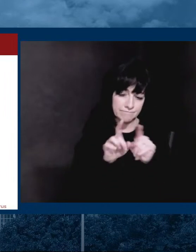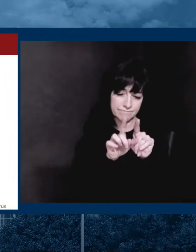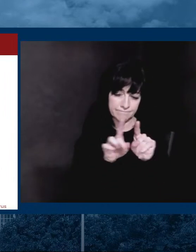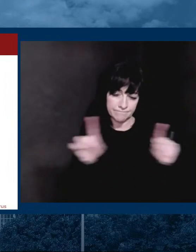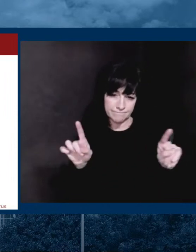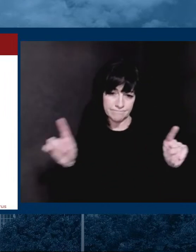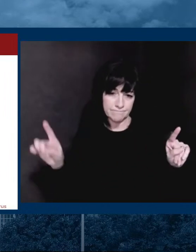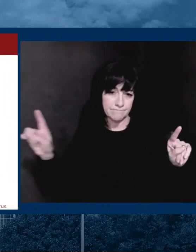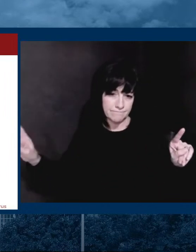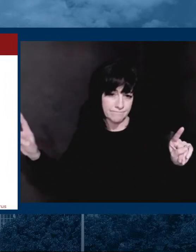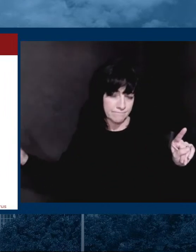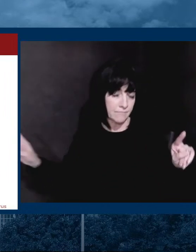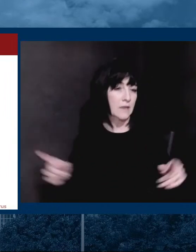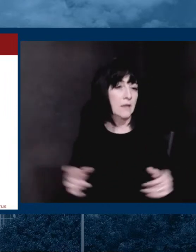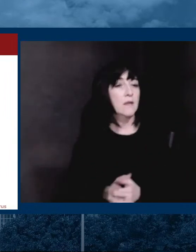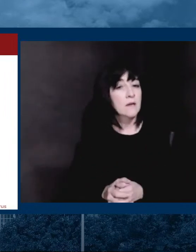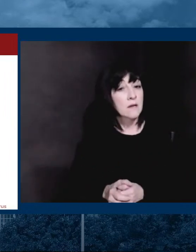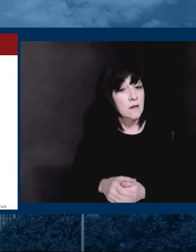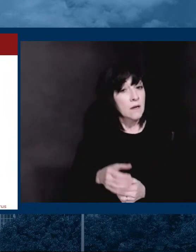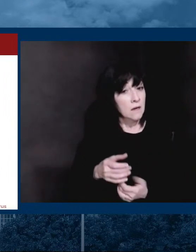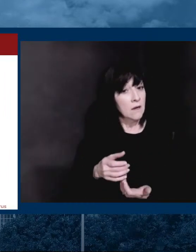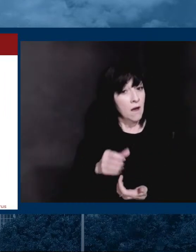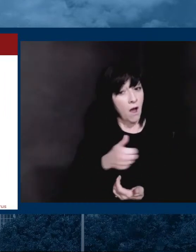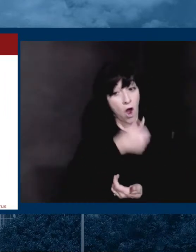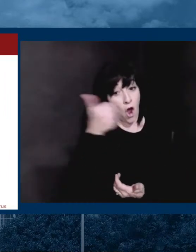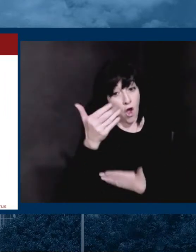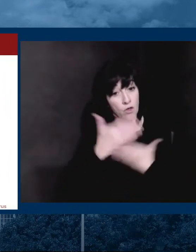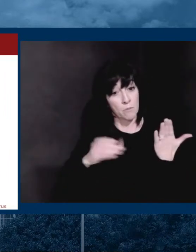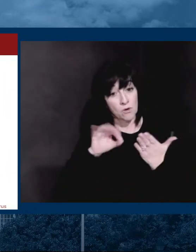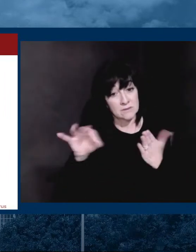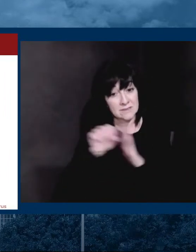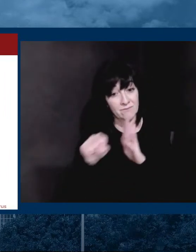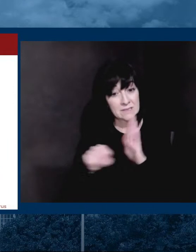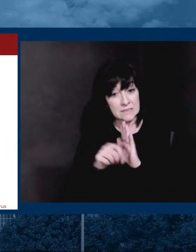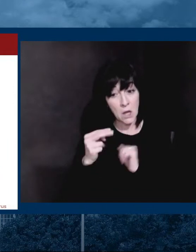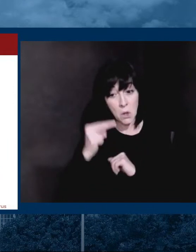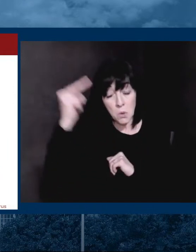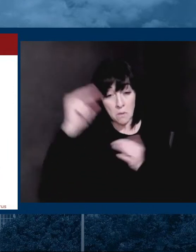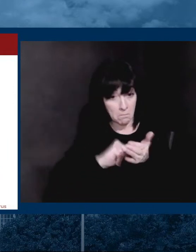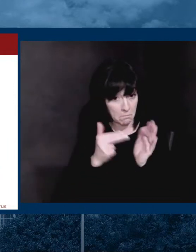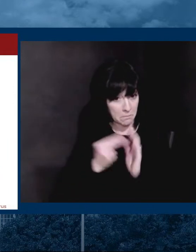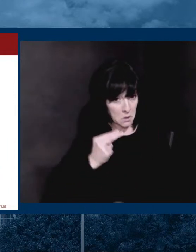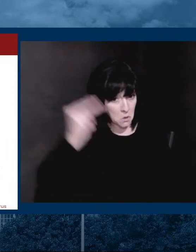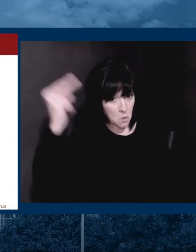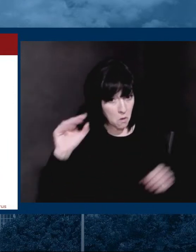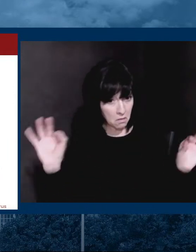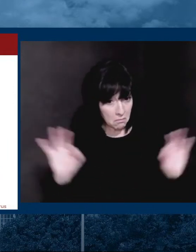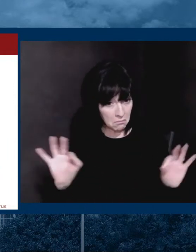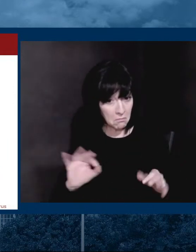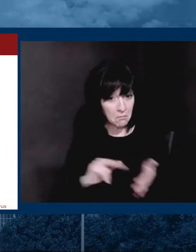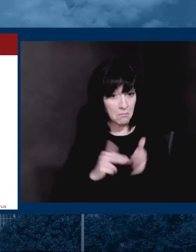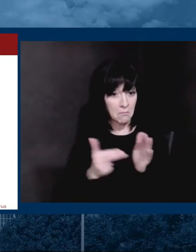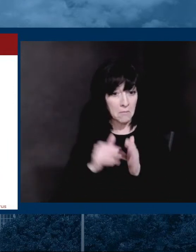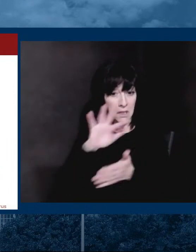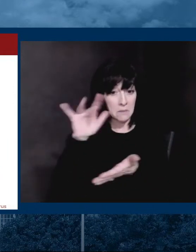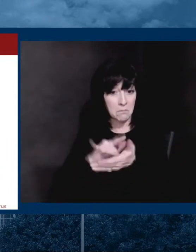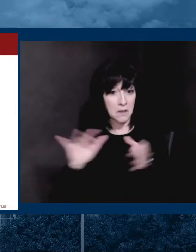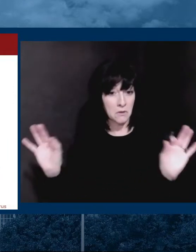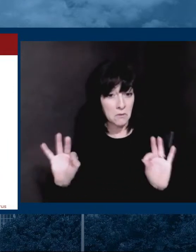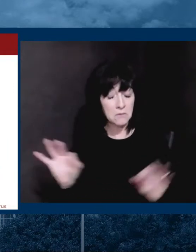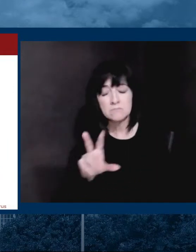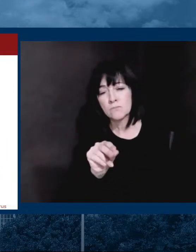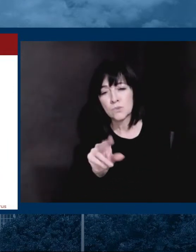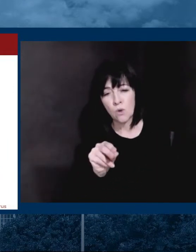state, but by far the biggest increase over the past week especially has been